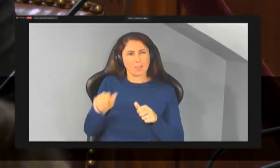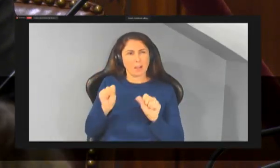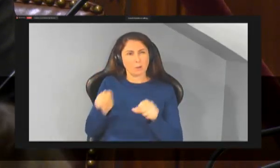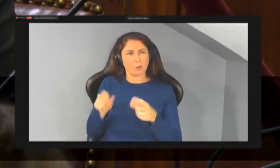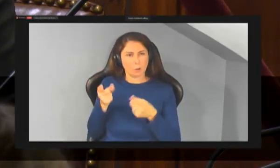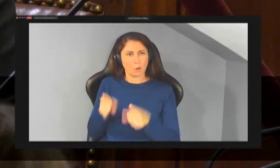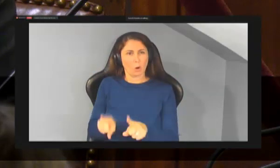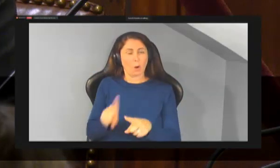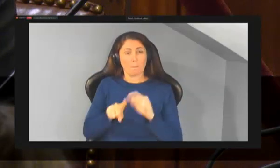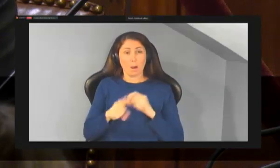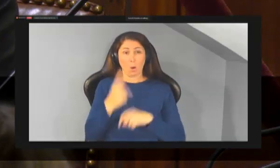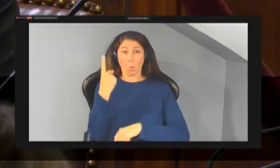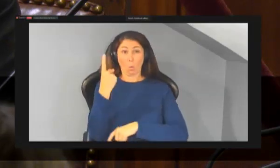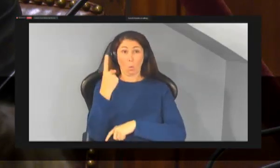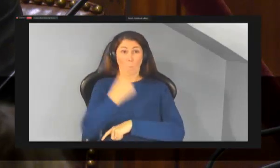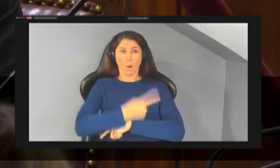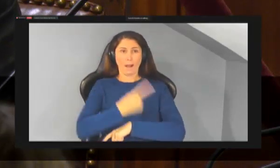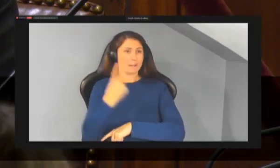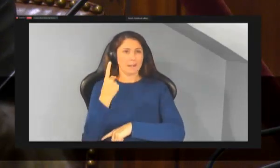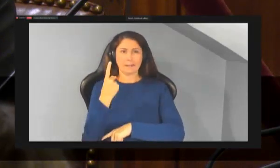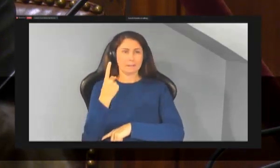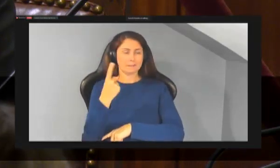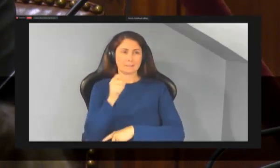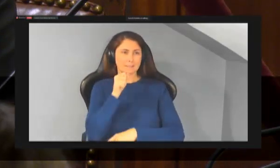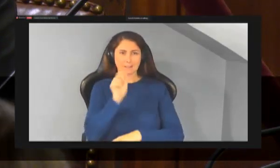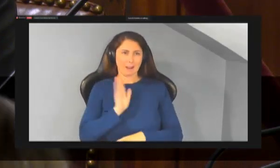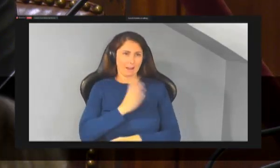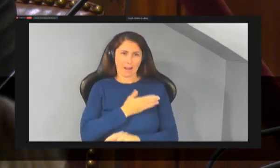one day is not, I think, our intention,